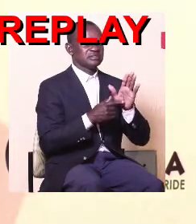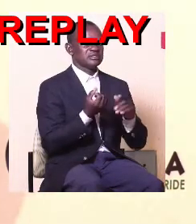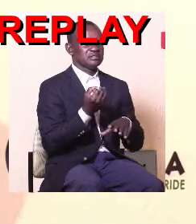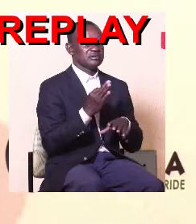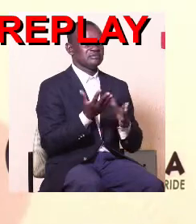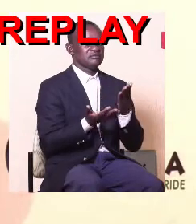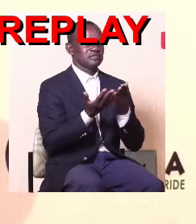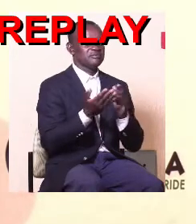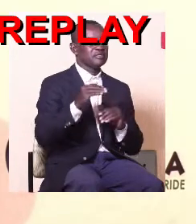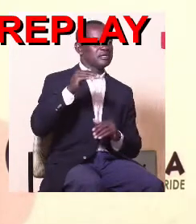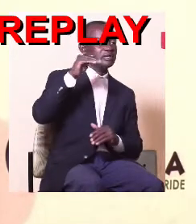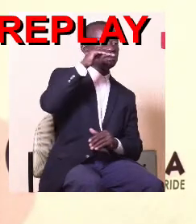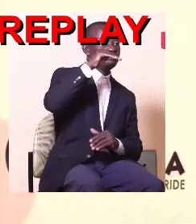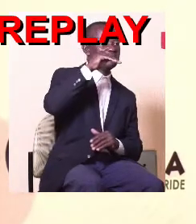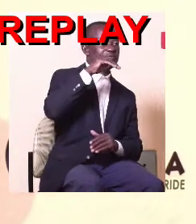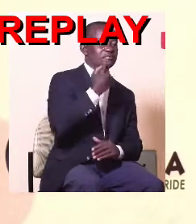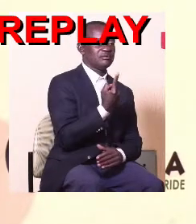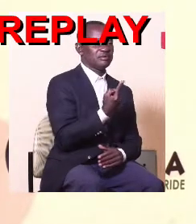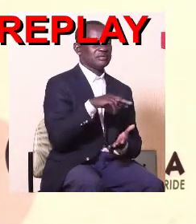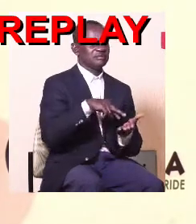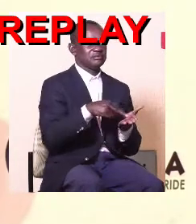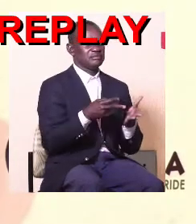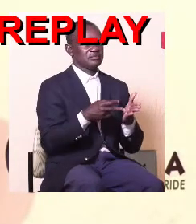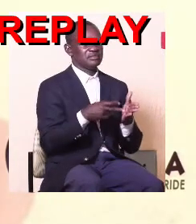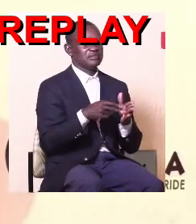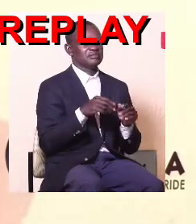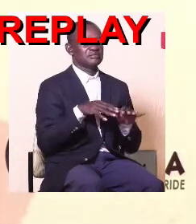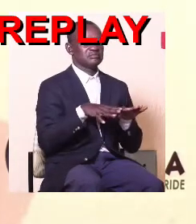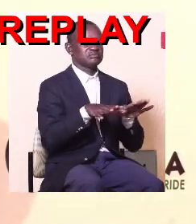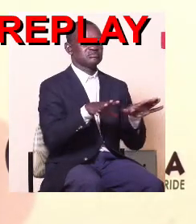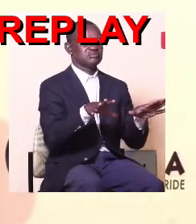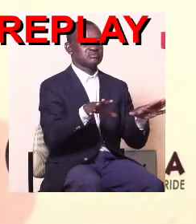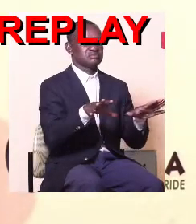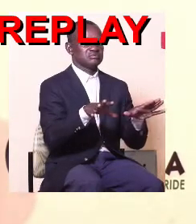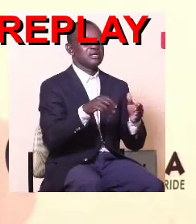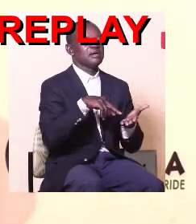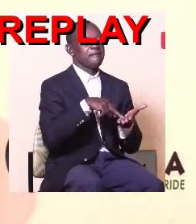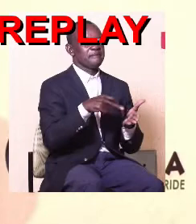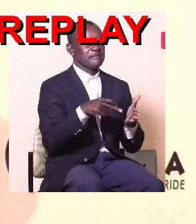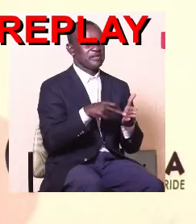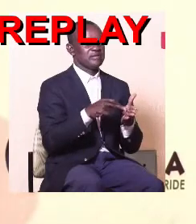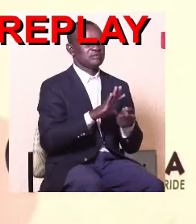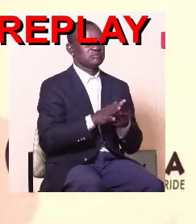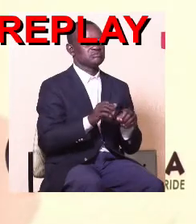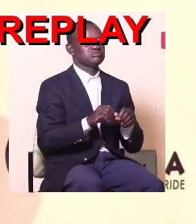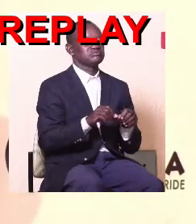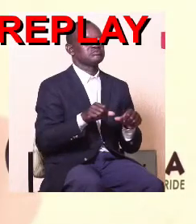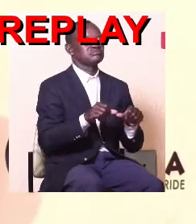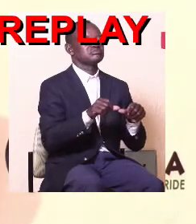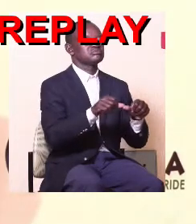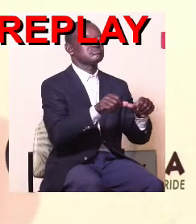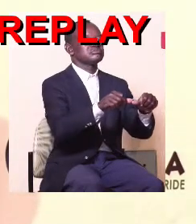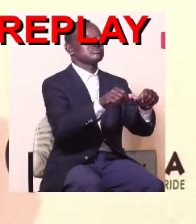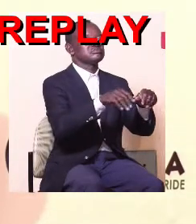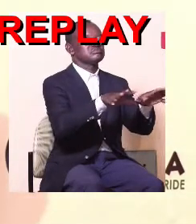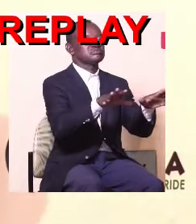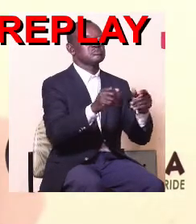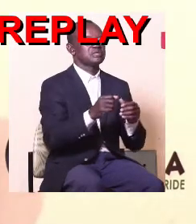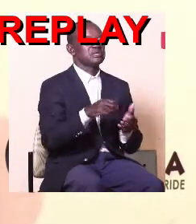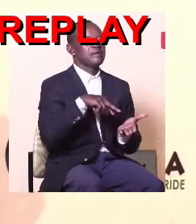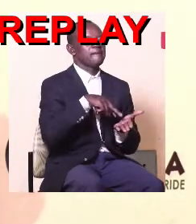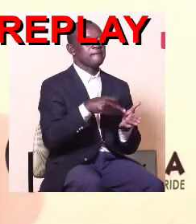above 1, it means that the propagation is still continuing, and then you are likely, it means that